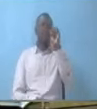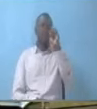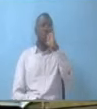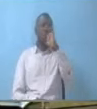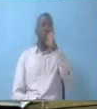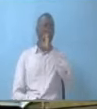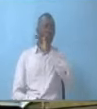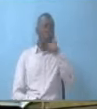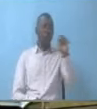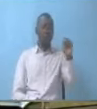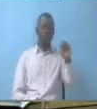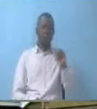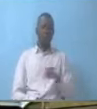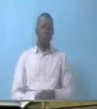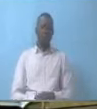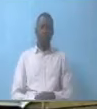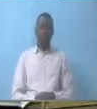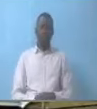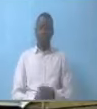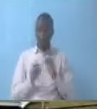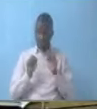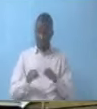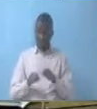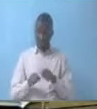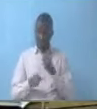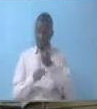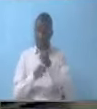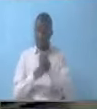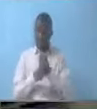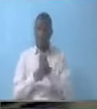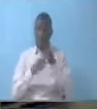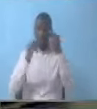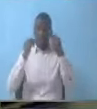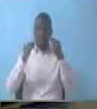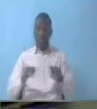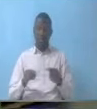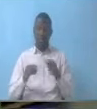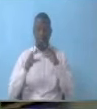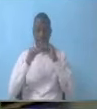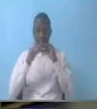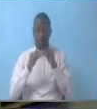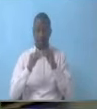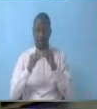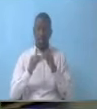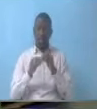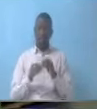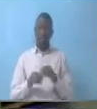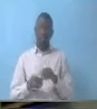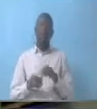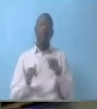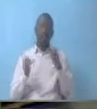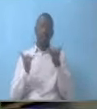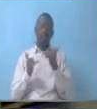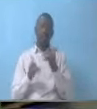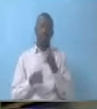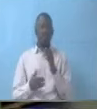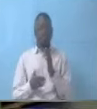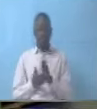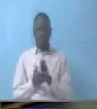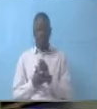I be allowed to make this statement? Yes, very well, Mr. Mbai, but let's do it step by